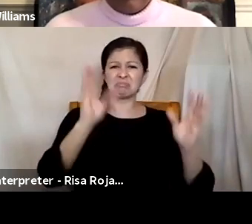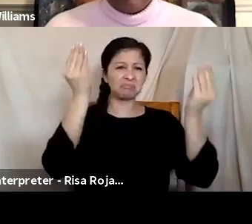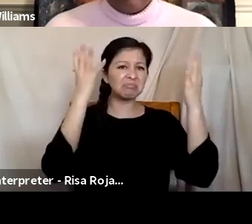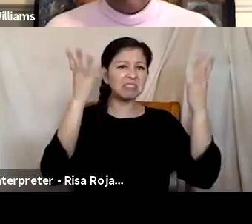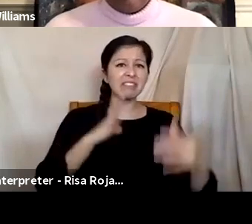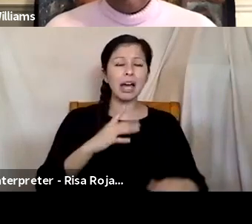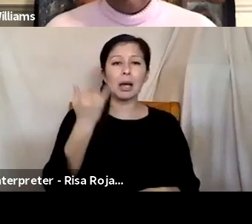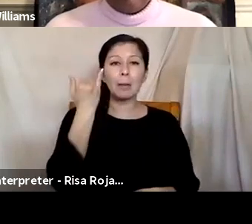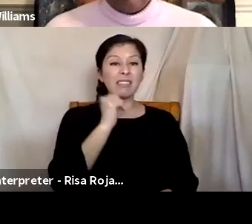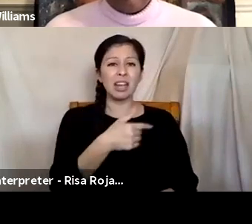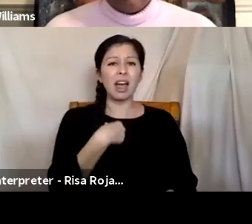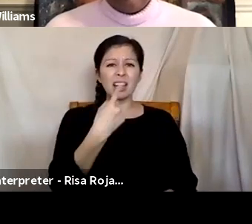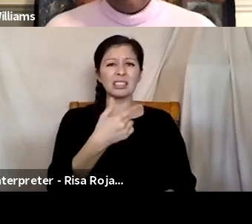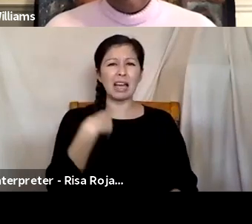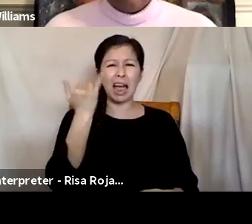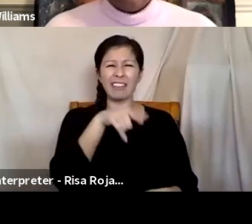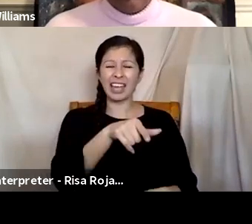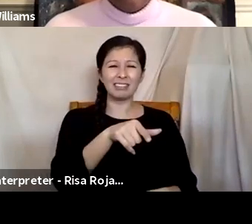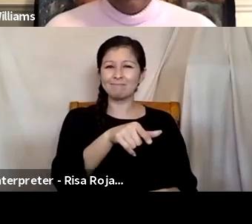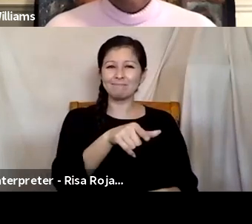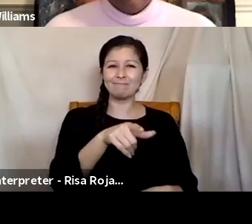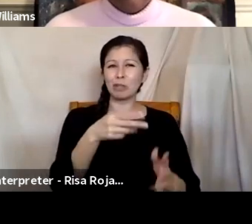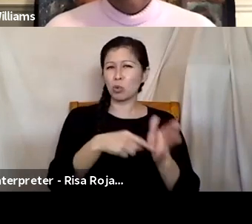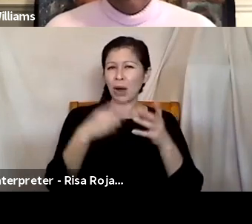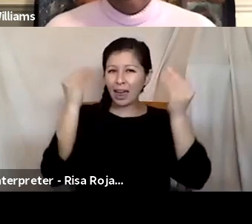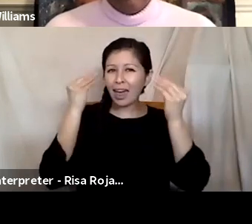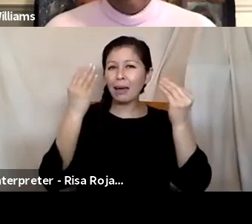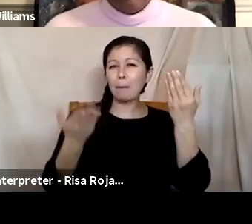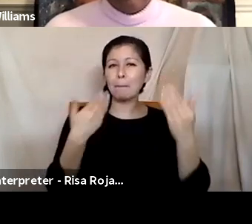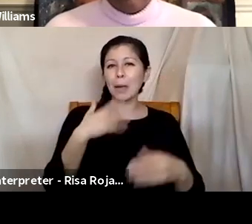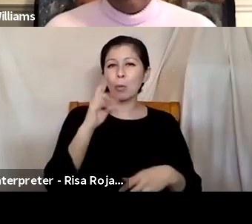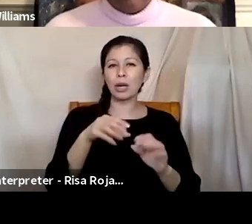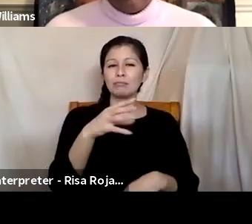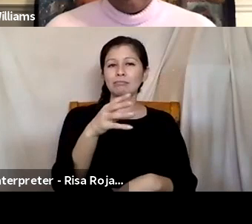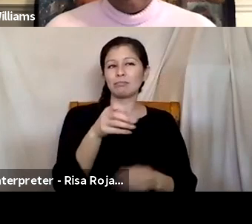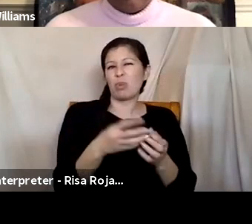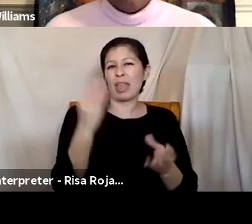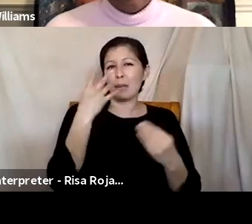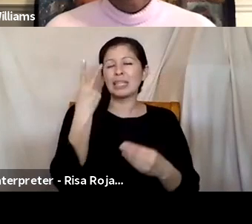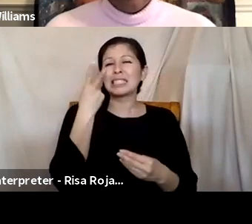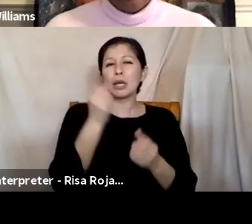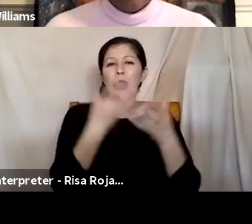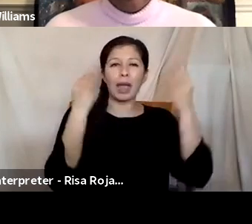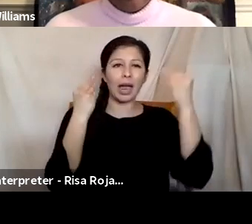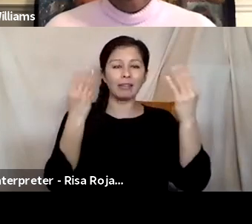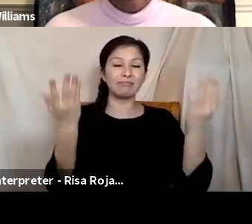But if not, you know, I'd say, I don't know if this is one that has the hat. Maybe we'll do a take with it, but let's try it without it. You